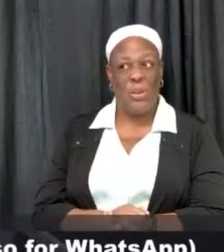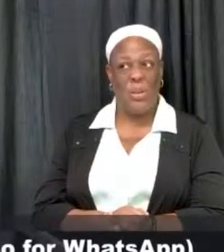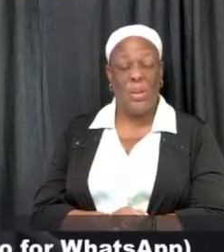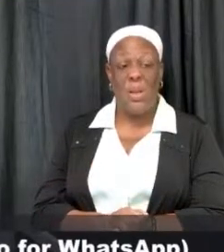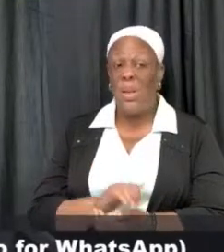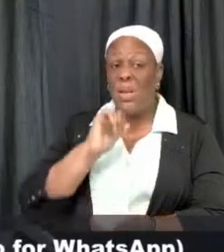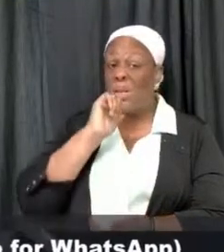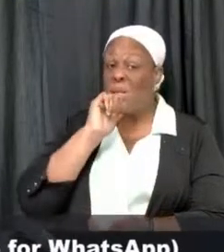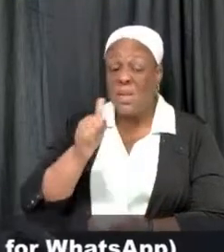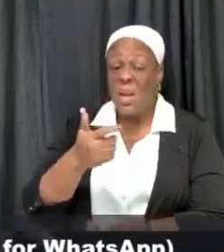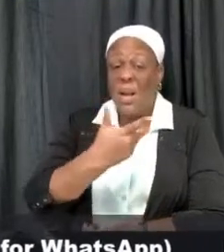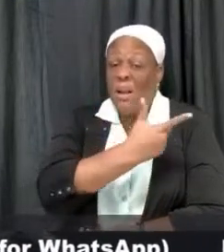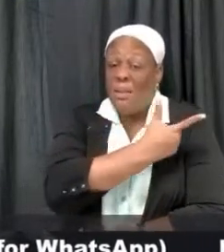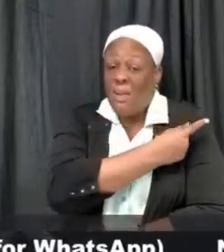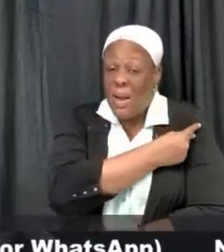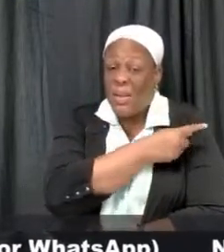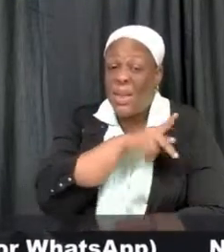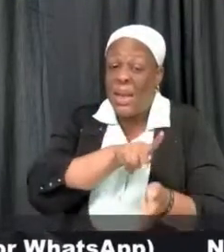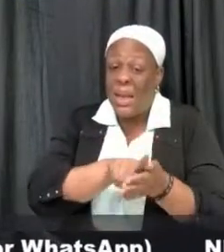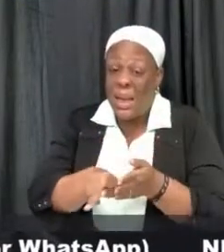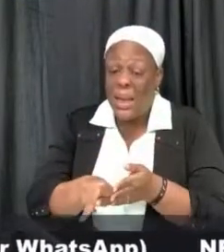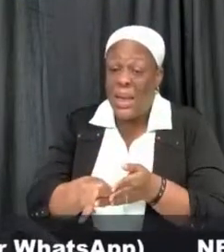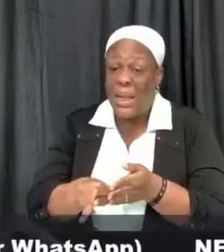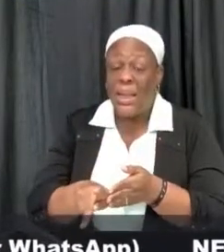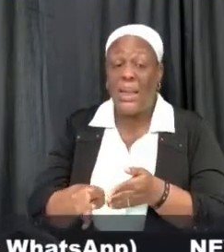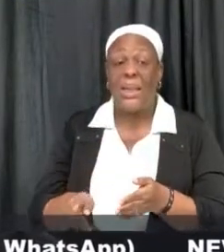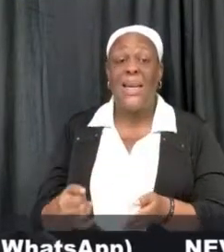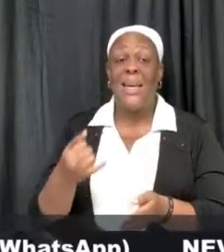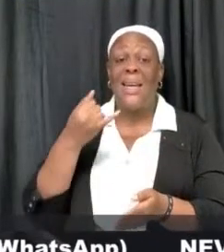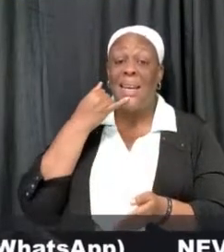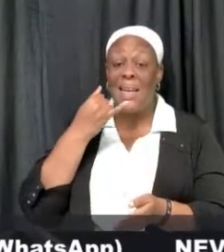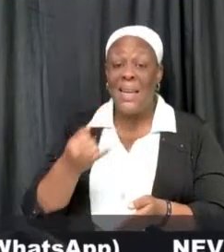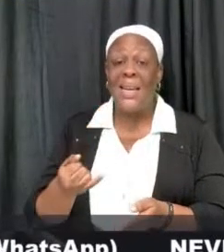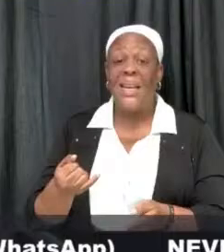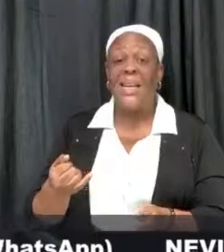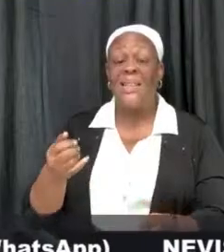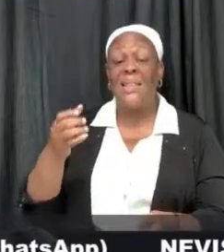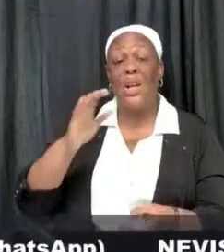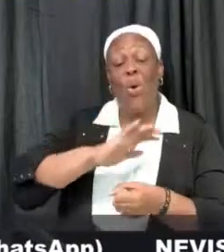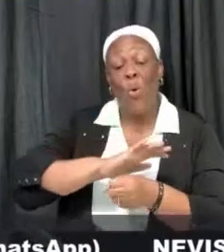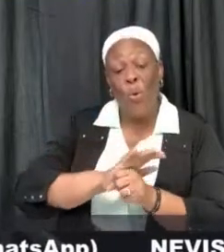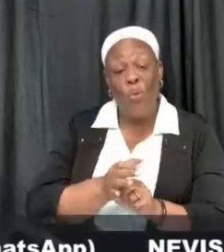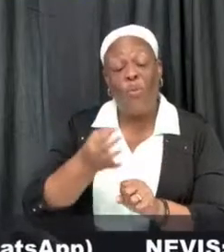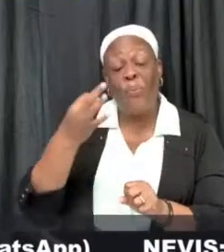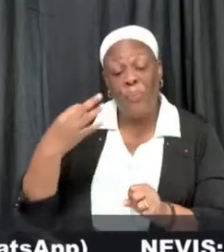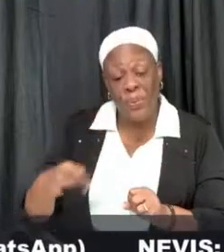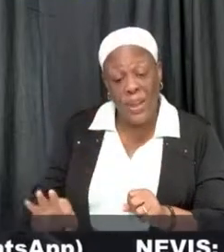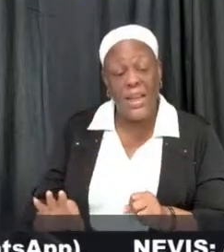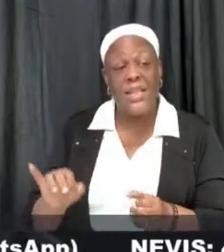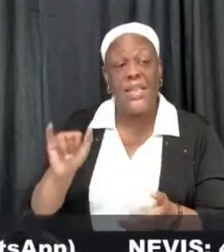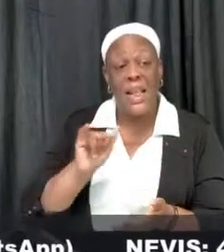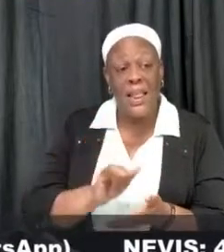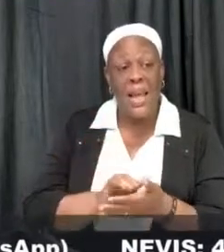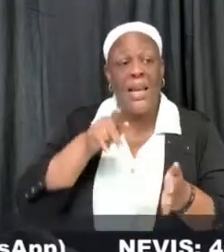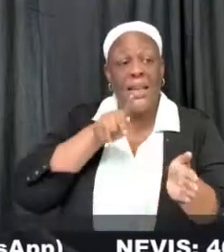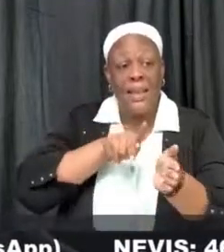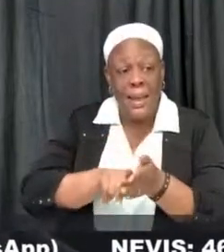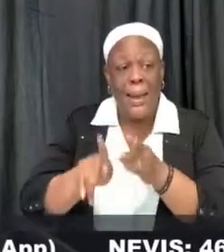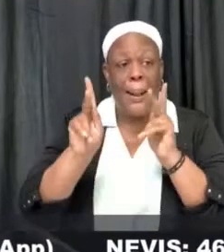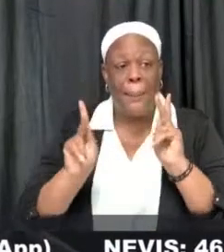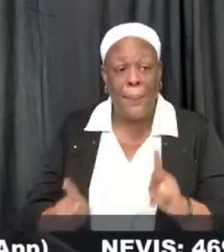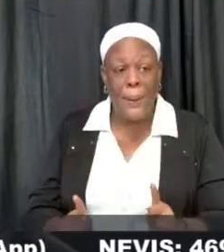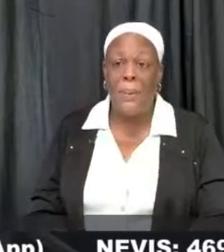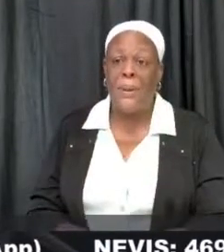vaccine that is killing people, it's the COVID-19 virus that is killing people. Not